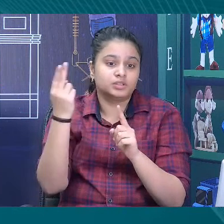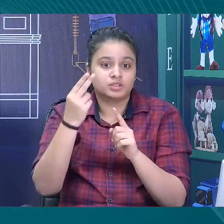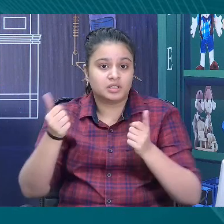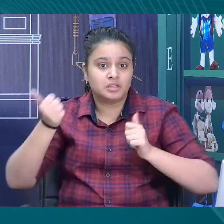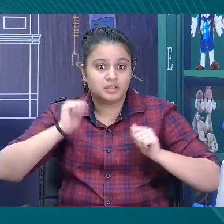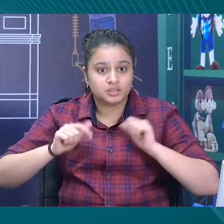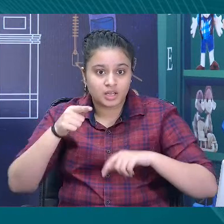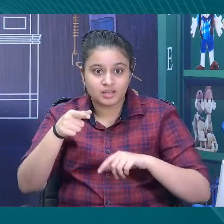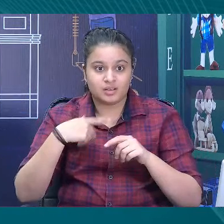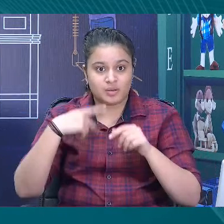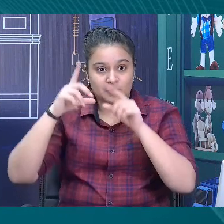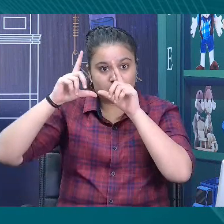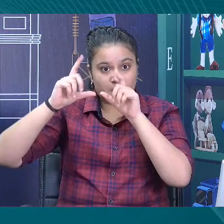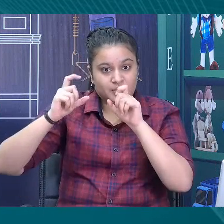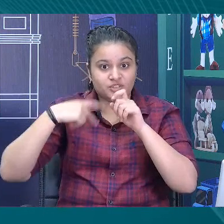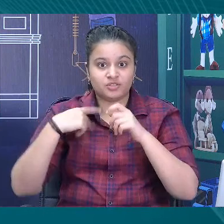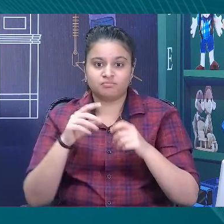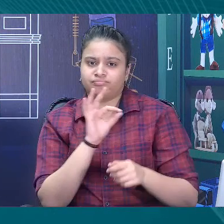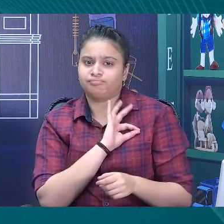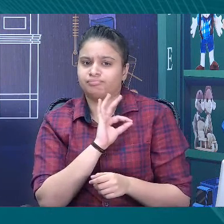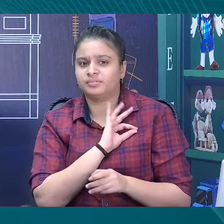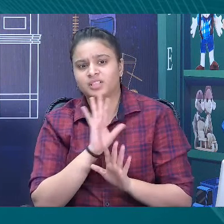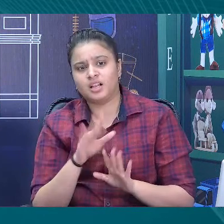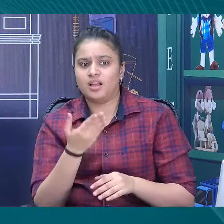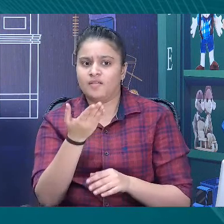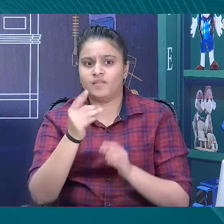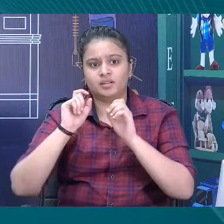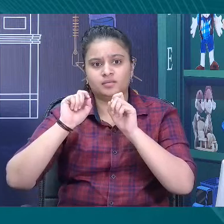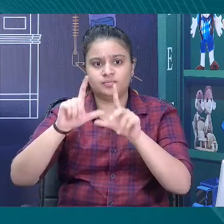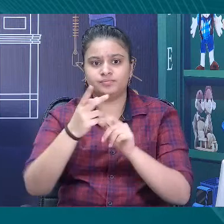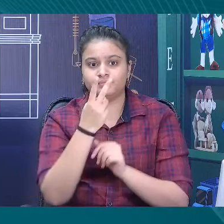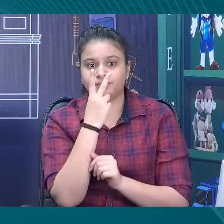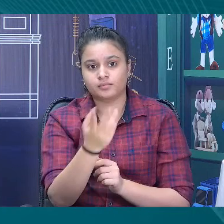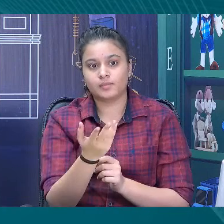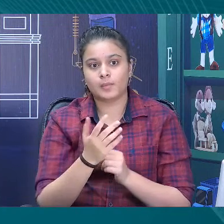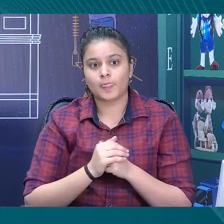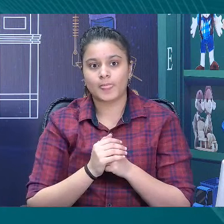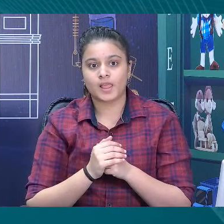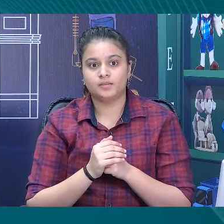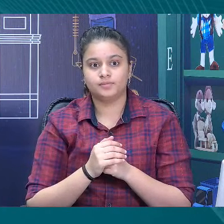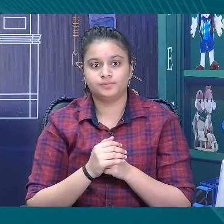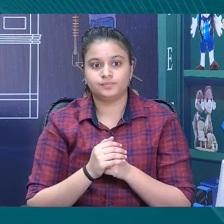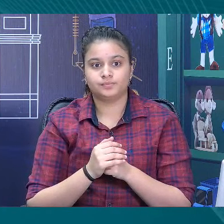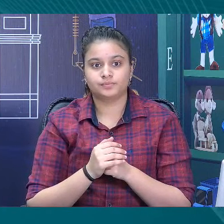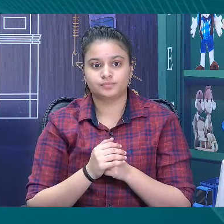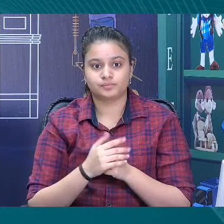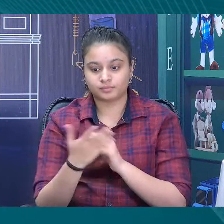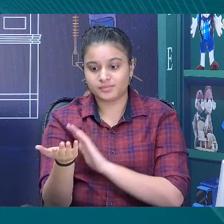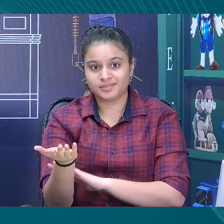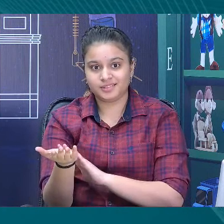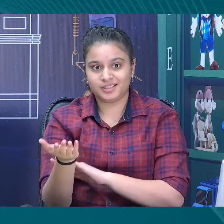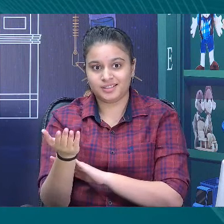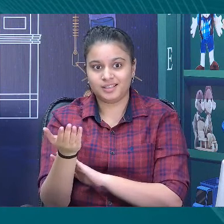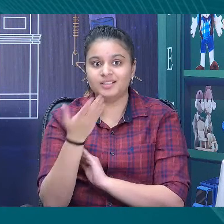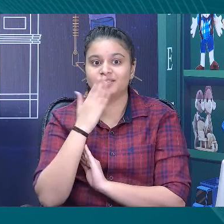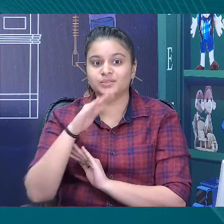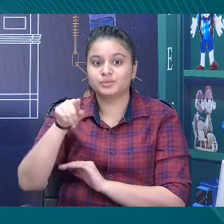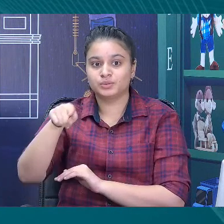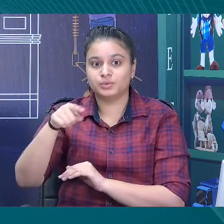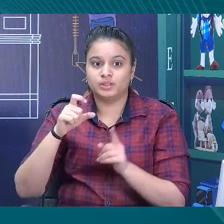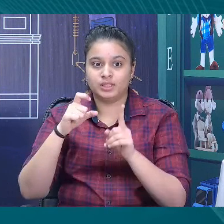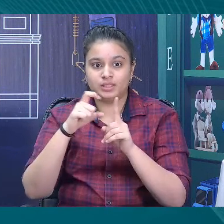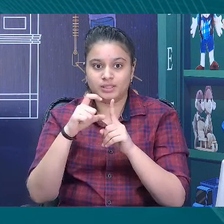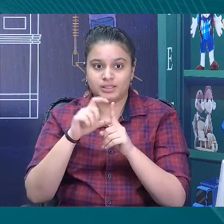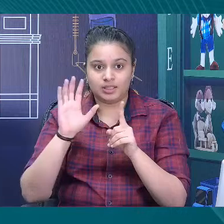this picture, okay, because the children were actually doing things, and that child on the right, the one touching the globe, actually has